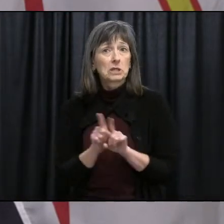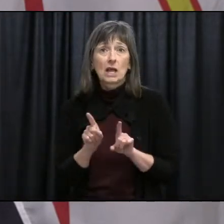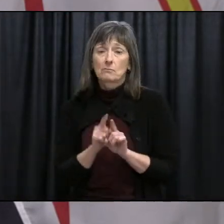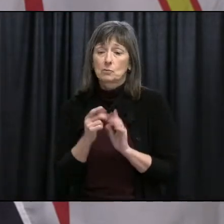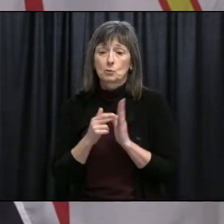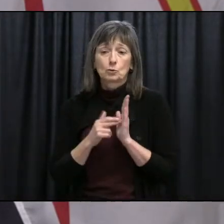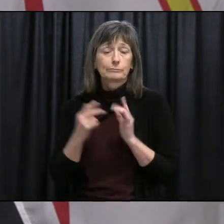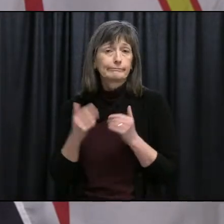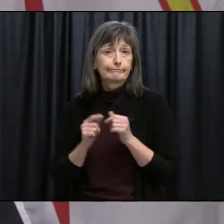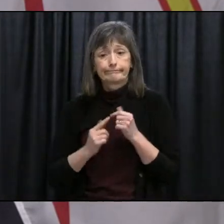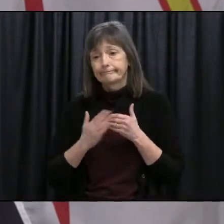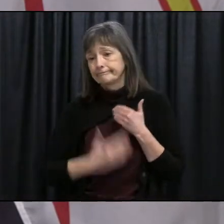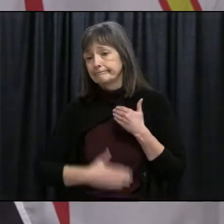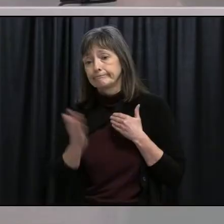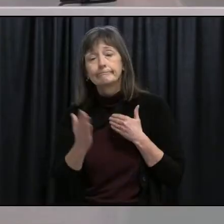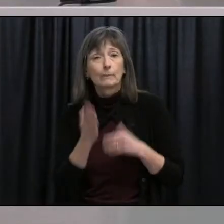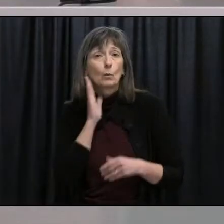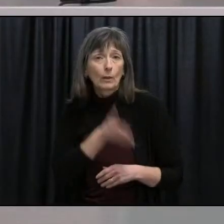that.